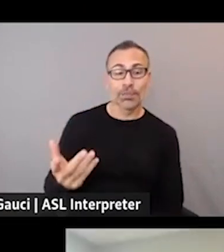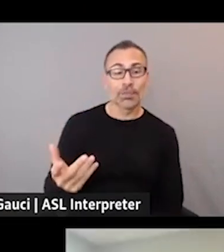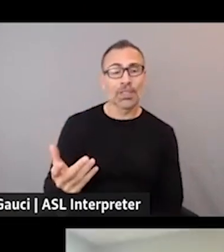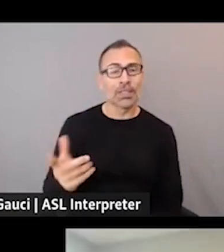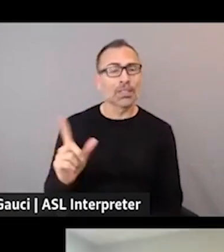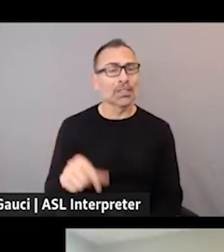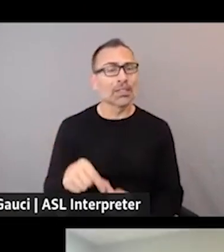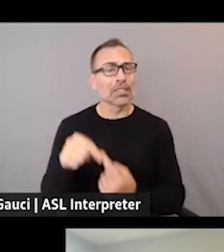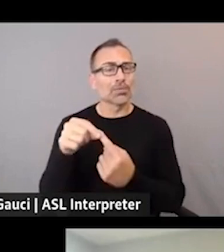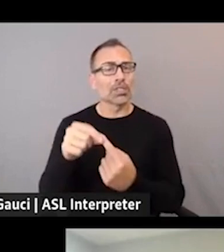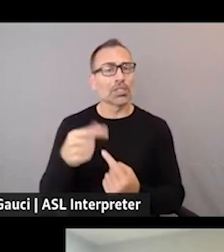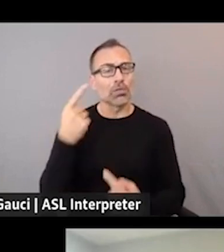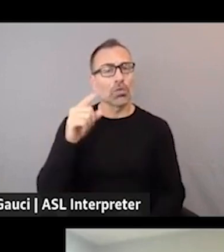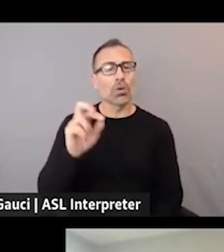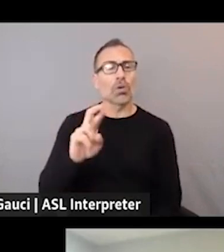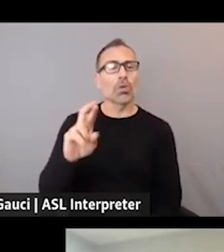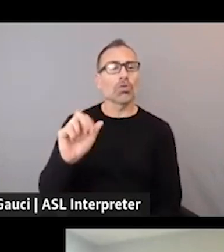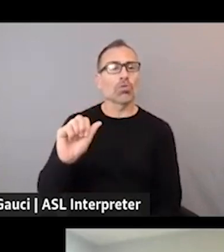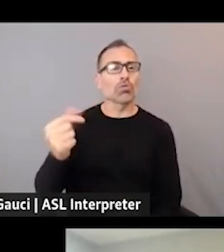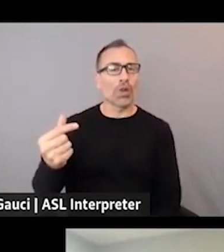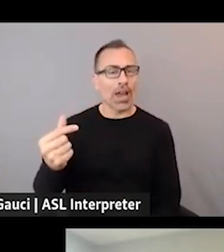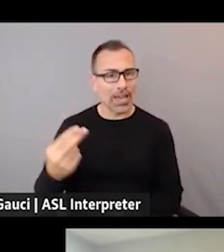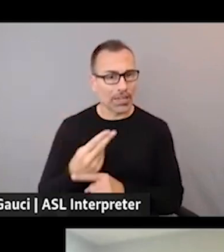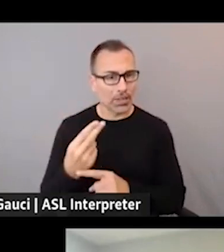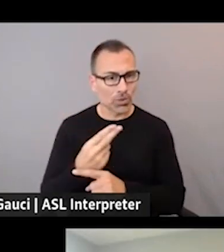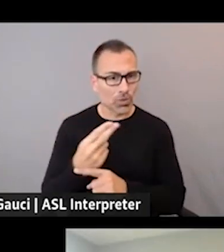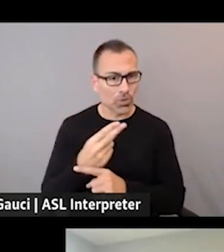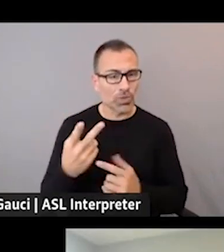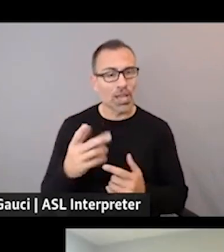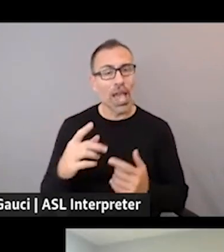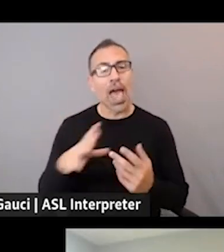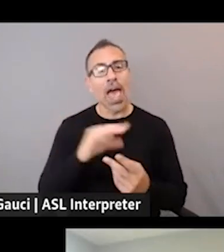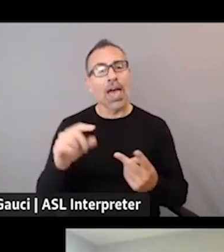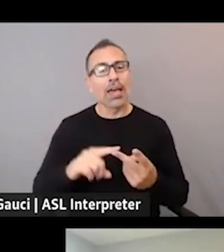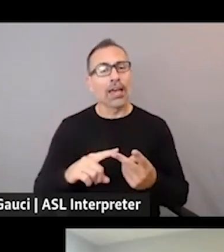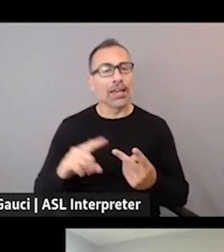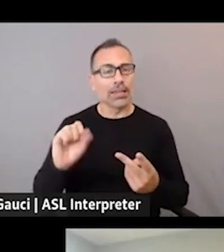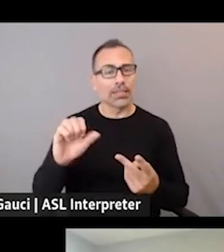Especially for RAG use cases and of course, semantic search use cases.